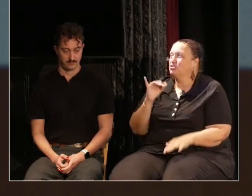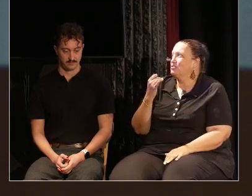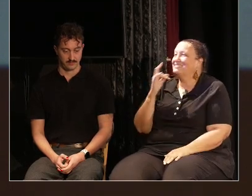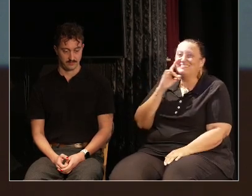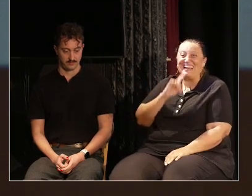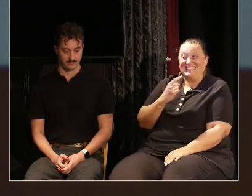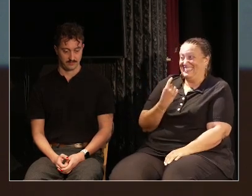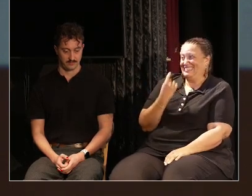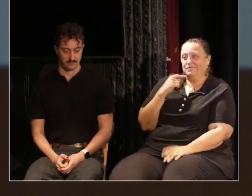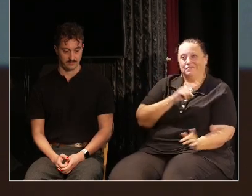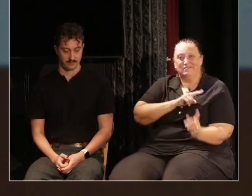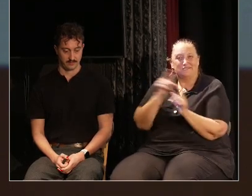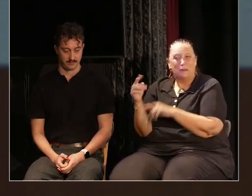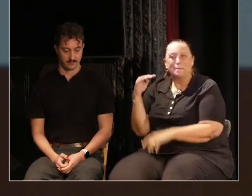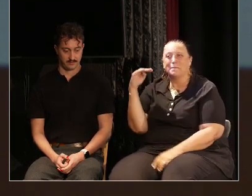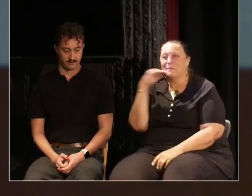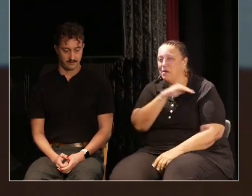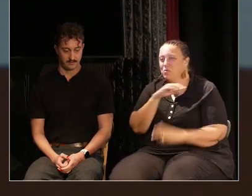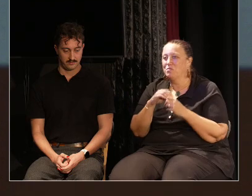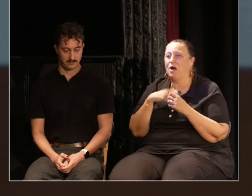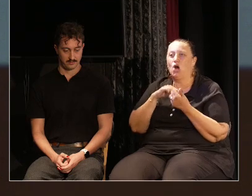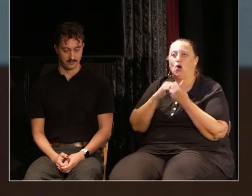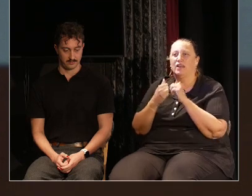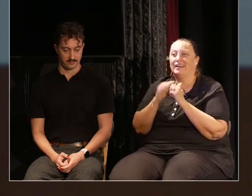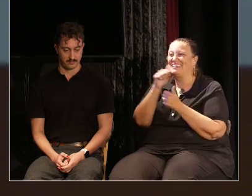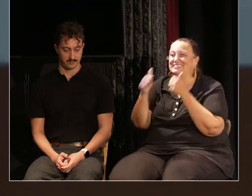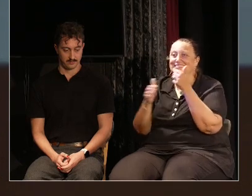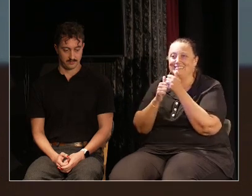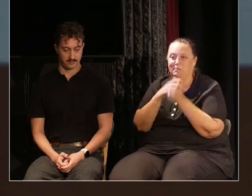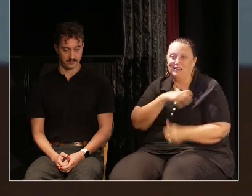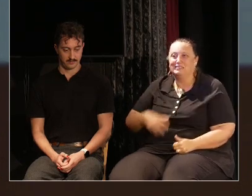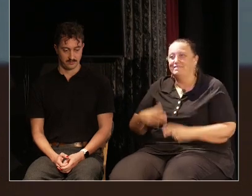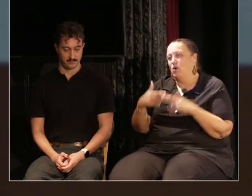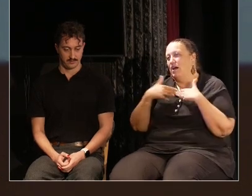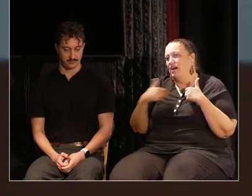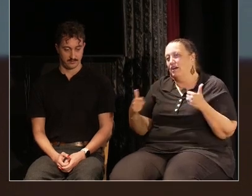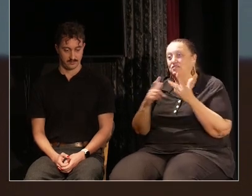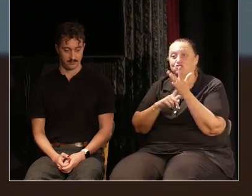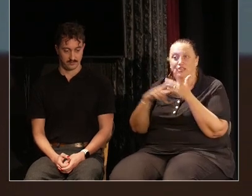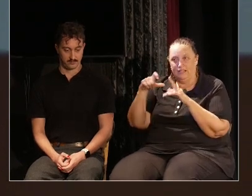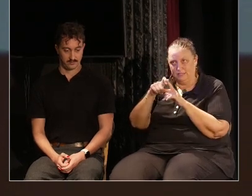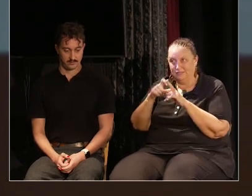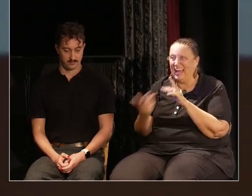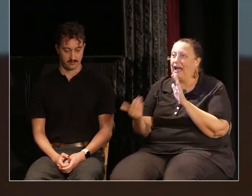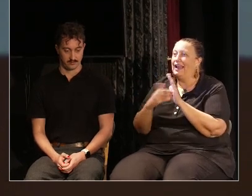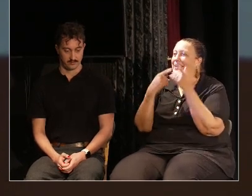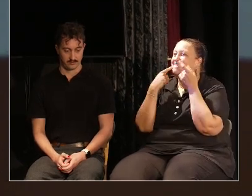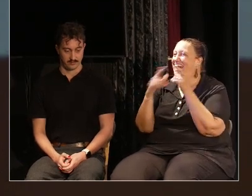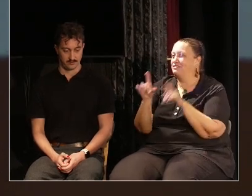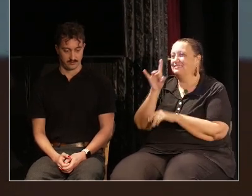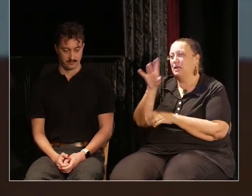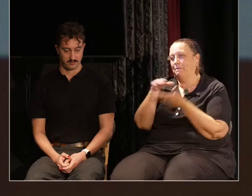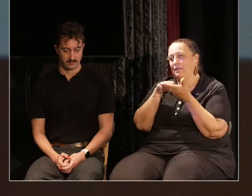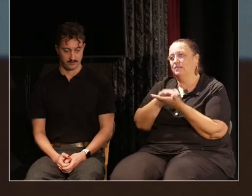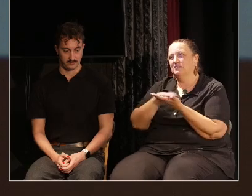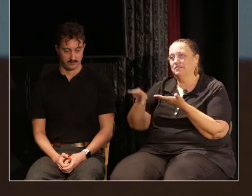was in Melbourne with my colleague, the Assistant Minister for Health, Jed Carney, announcing a further $10 million, which will be directed